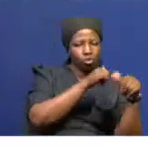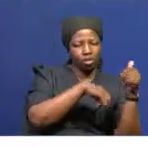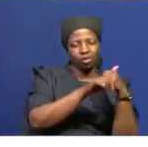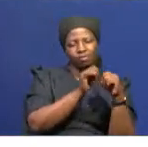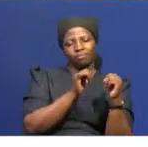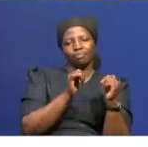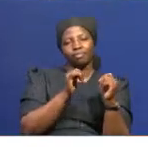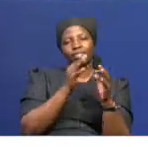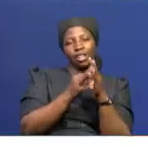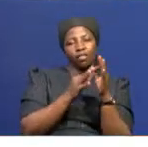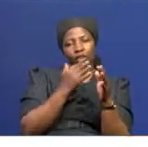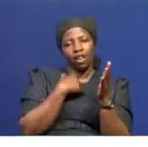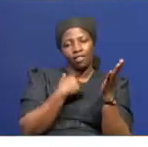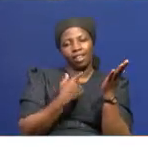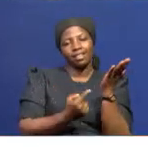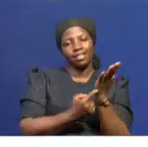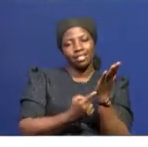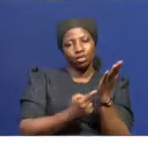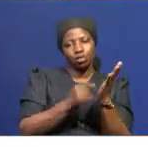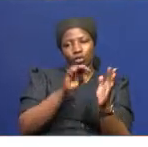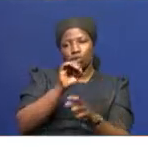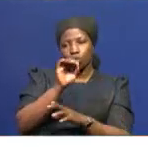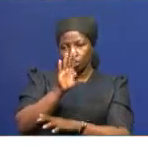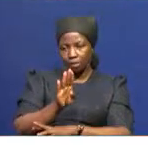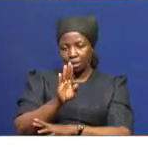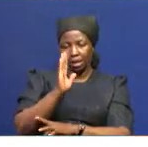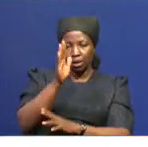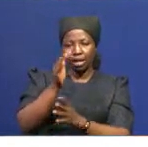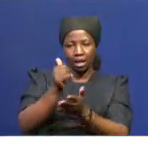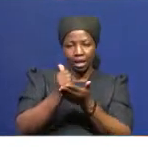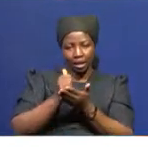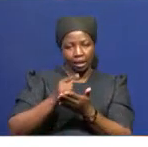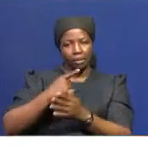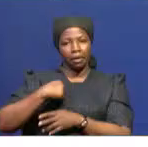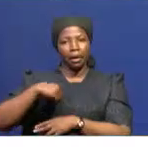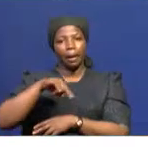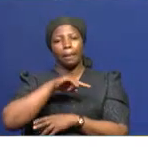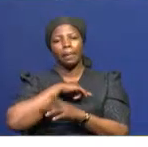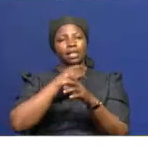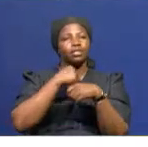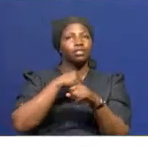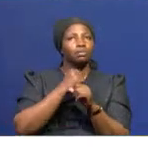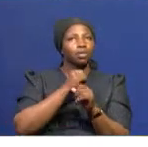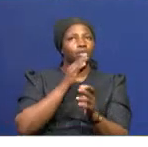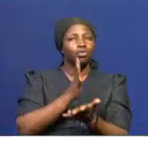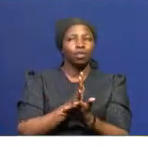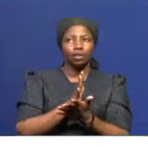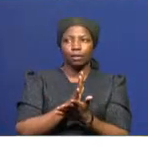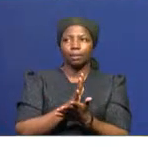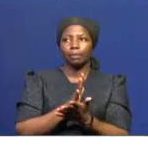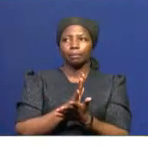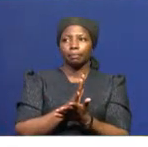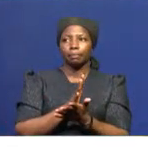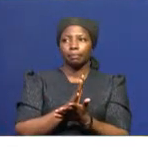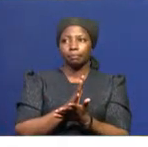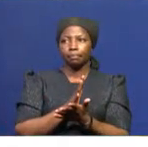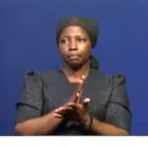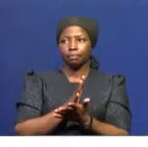a digitized OB, it will help us to make sure that any